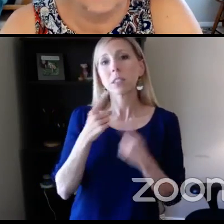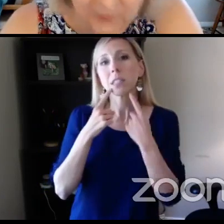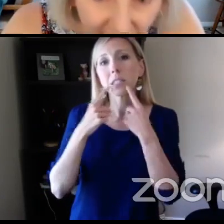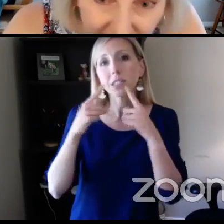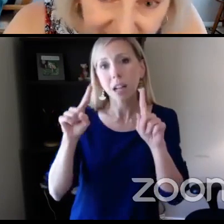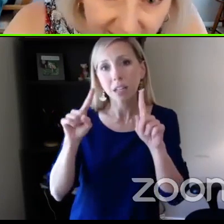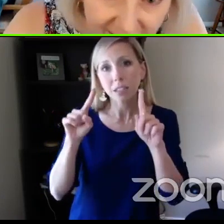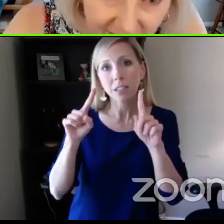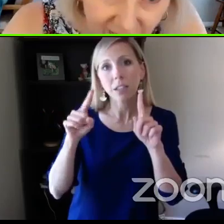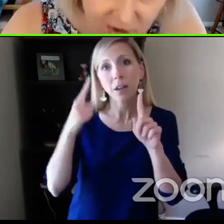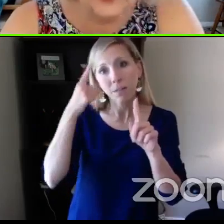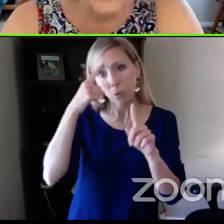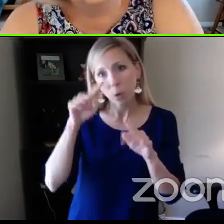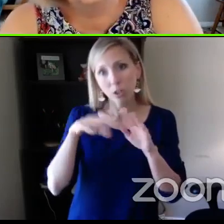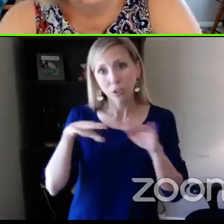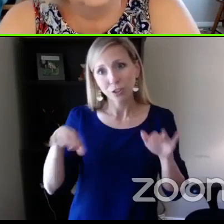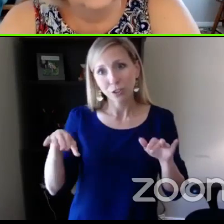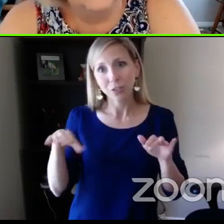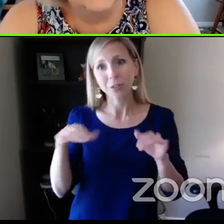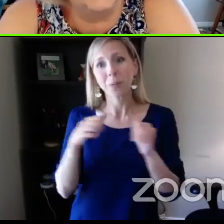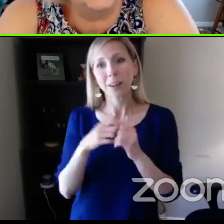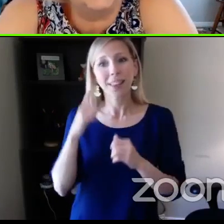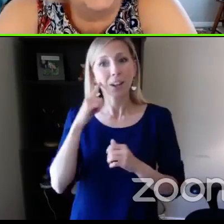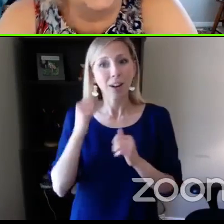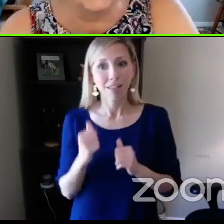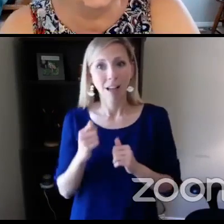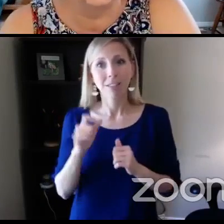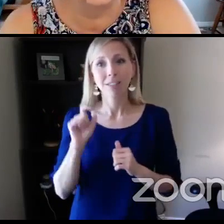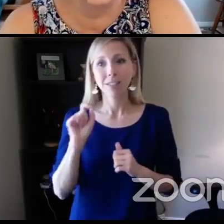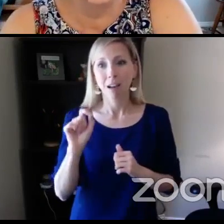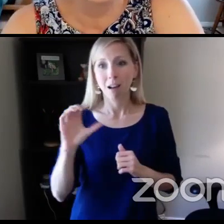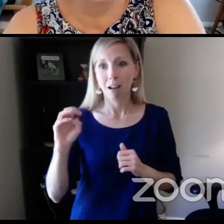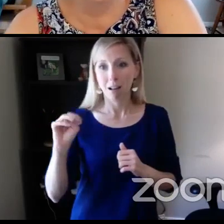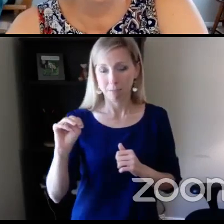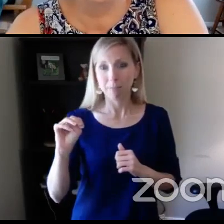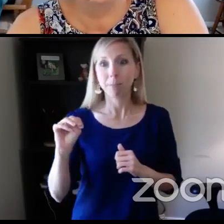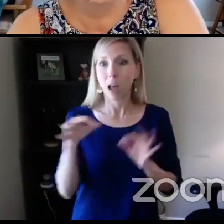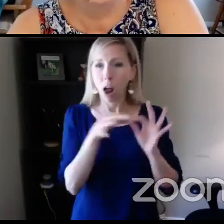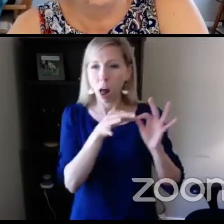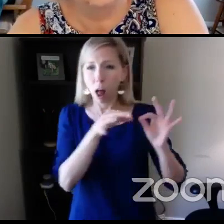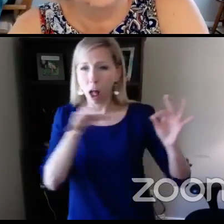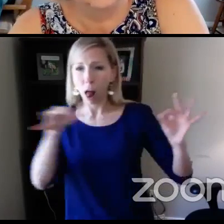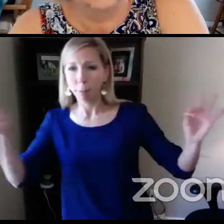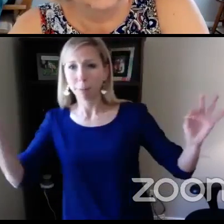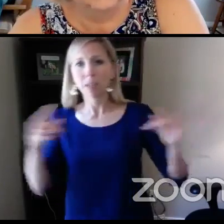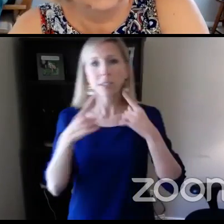successforkidswithhearingloss.com. Kind of says it all. Right. All one word,